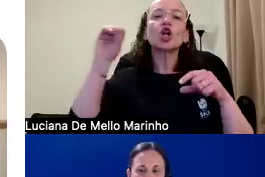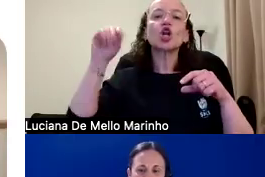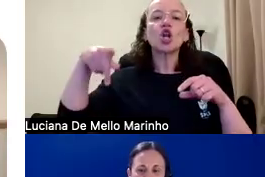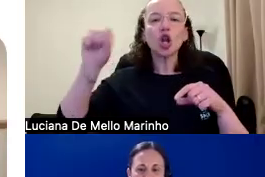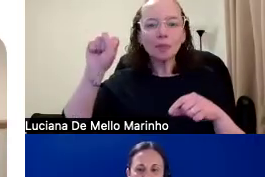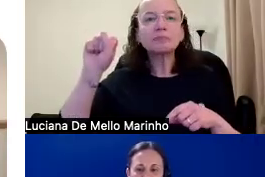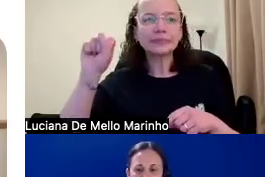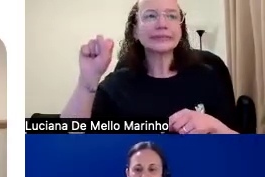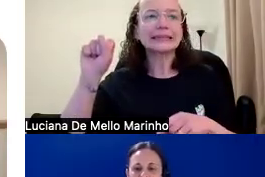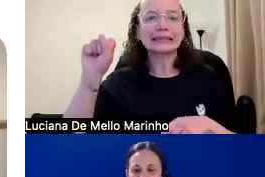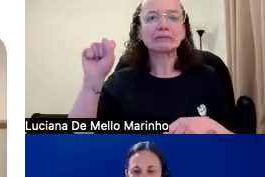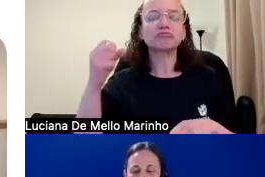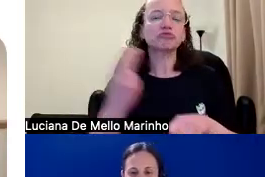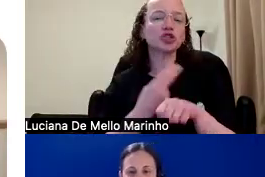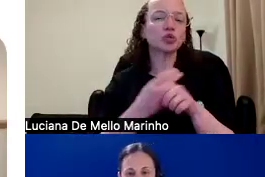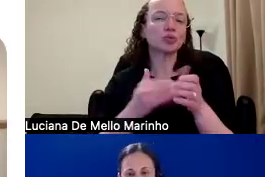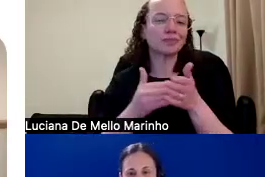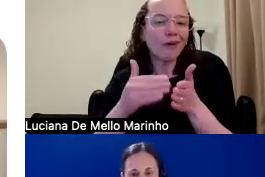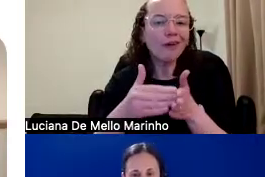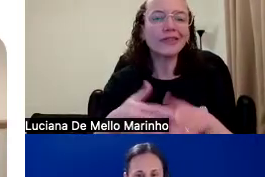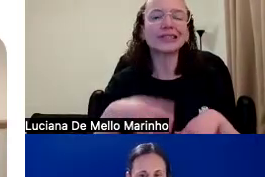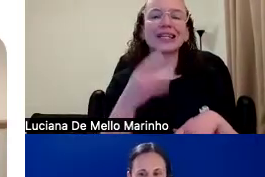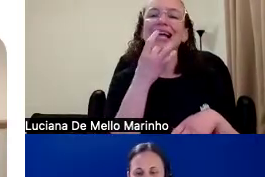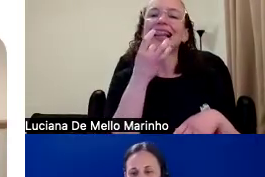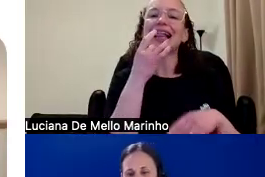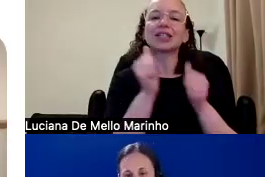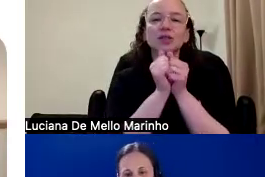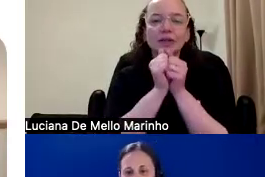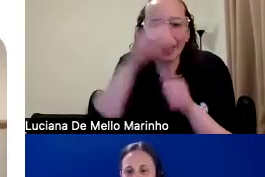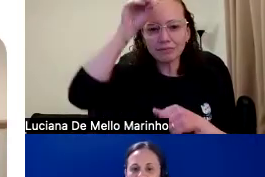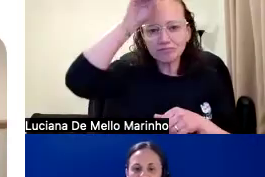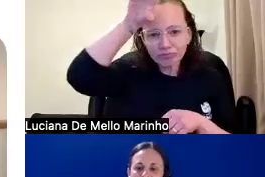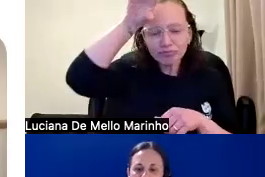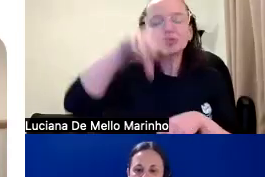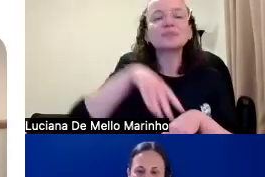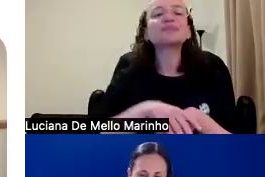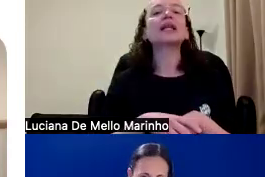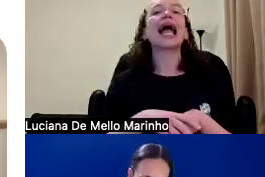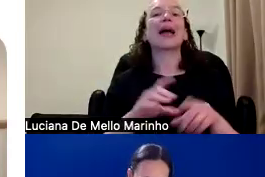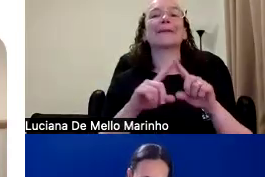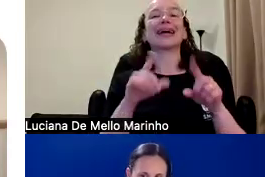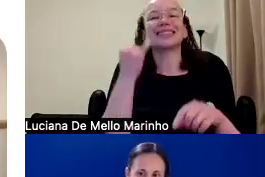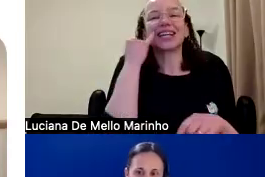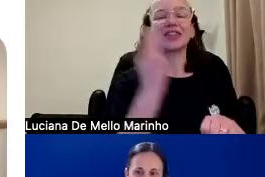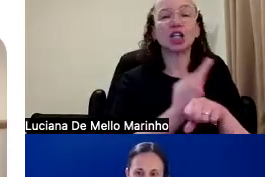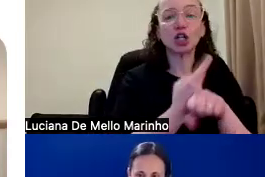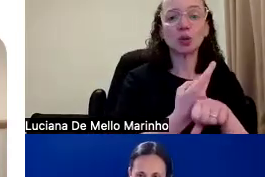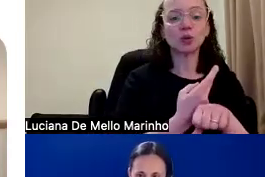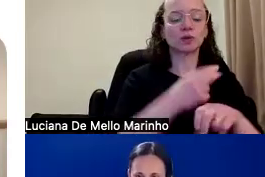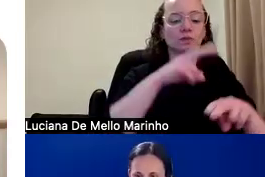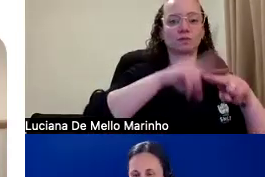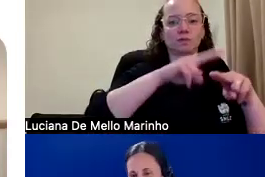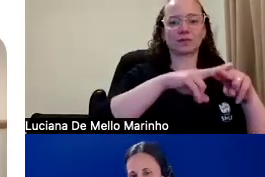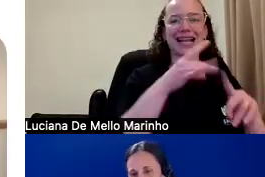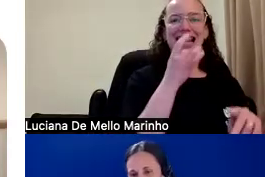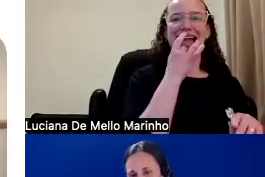to have goggles that they use often, or like they'll have the lights that are on the head,